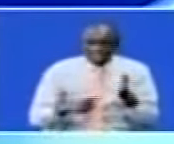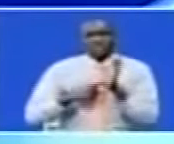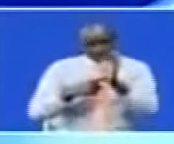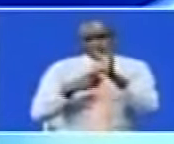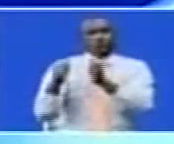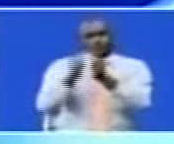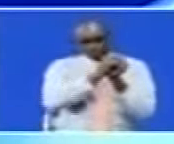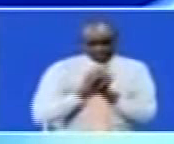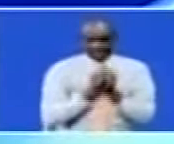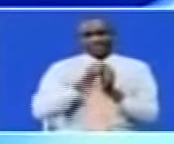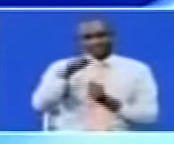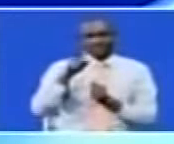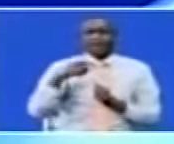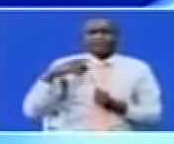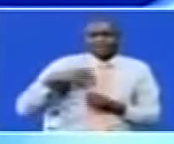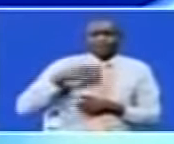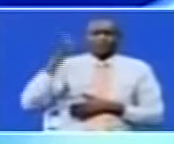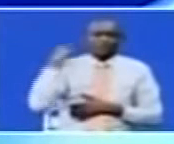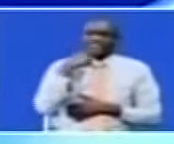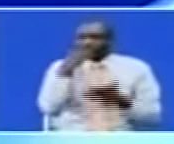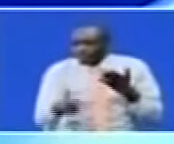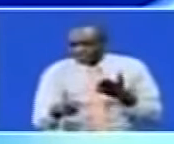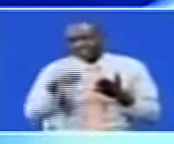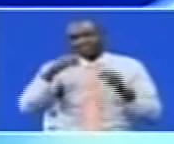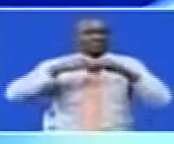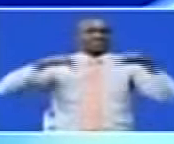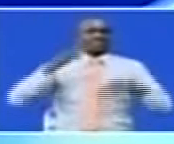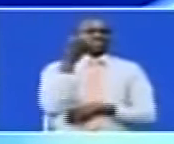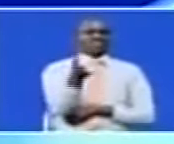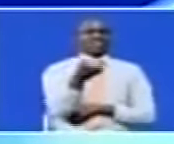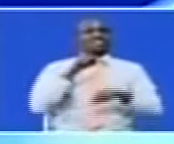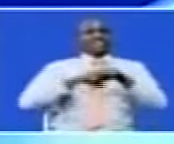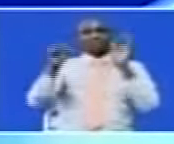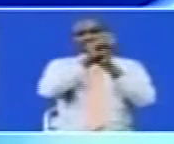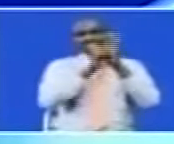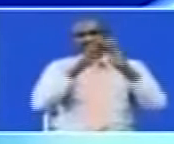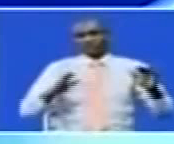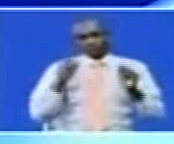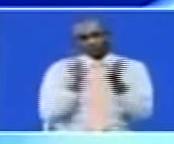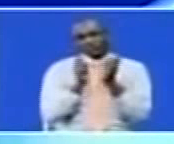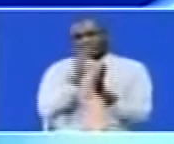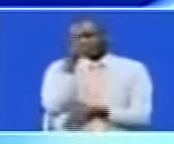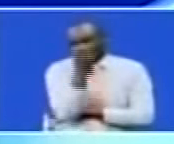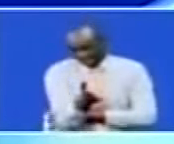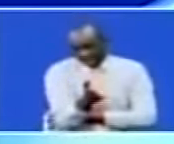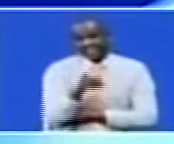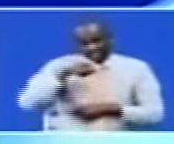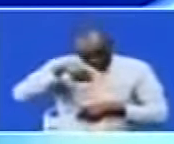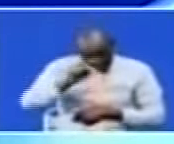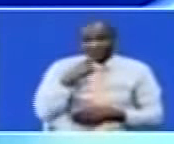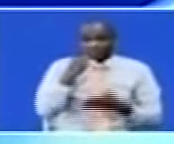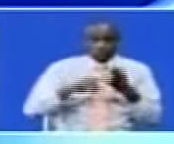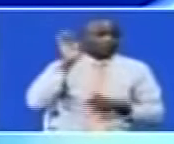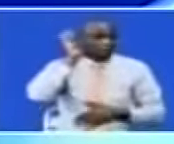of unity to dispel recent reports of cracks after a state house meeting last week. The union leaders have now agreed to obey